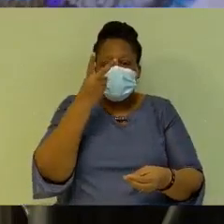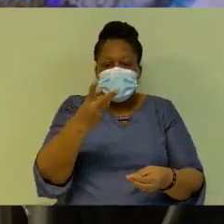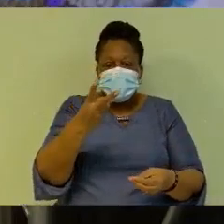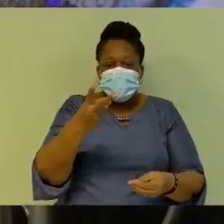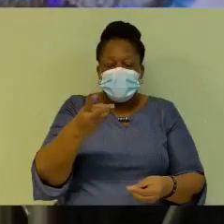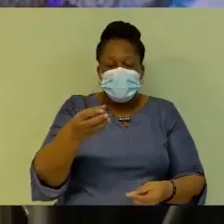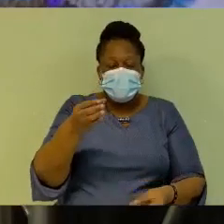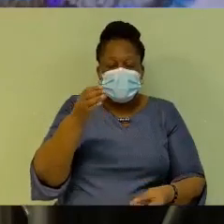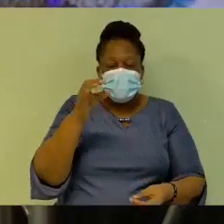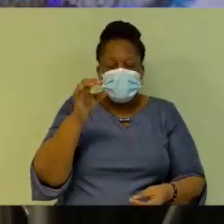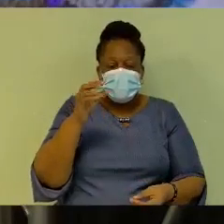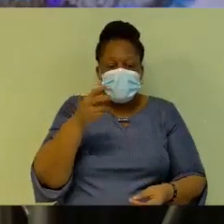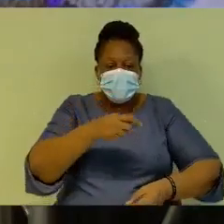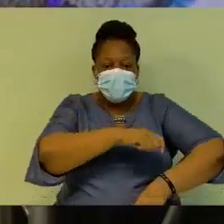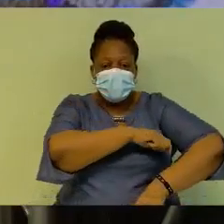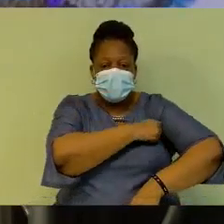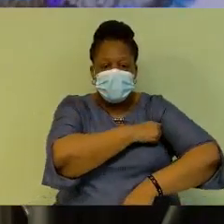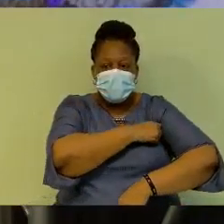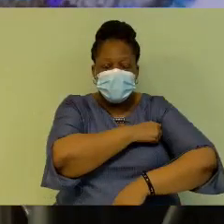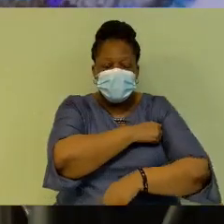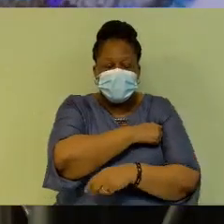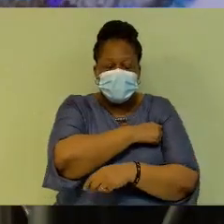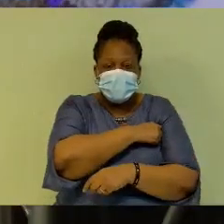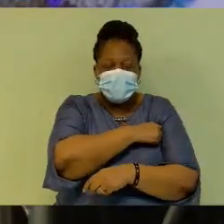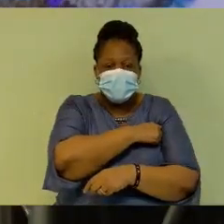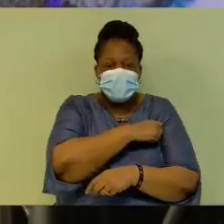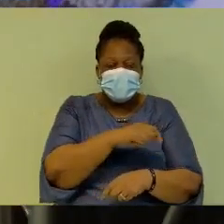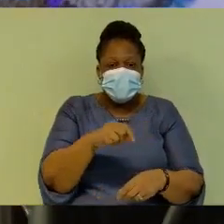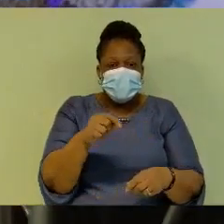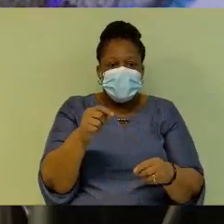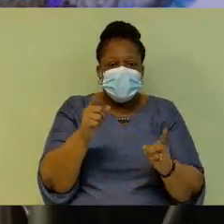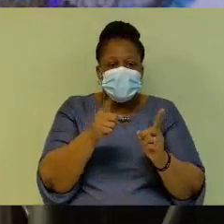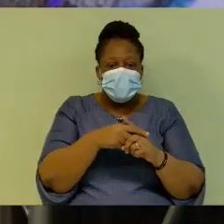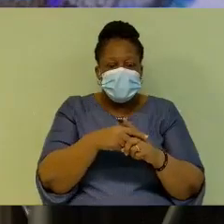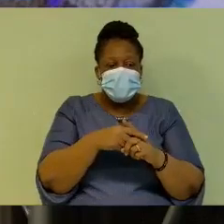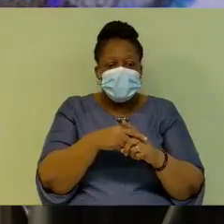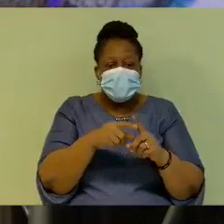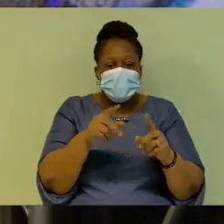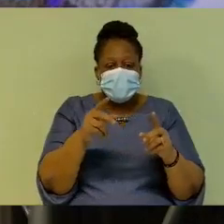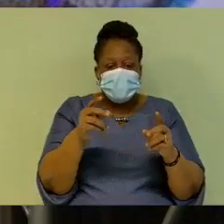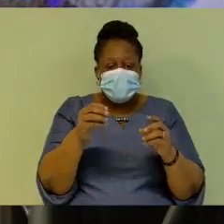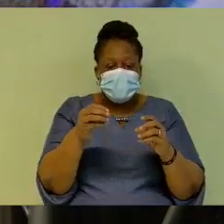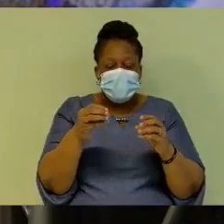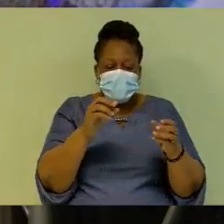and NEMA. To you, I say thank you on behalf of these institutions.